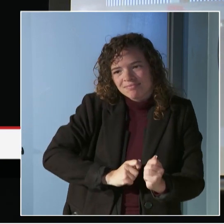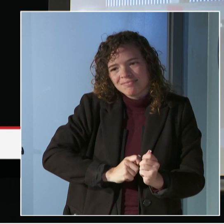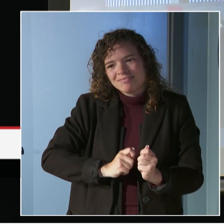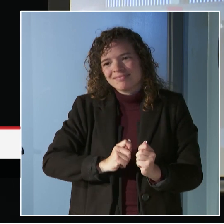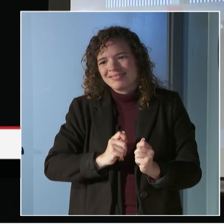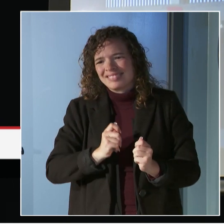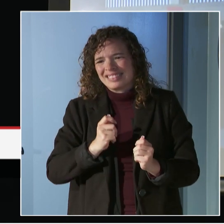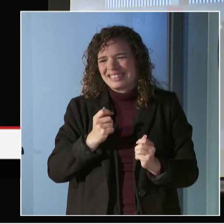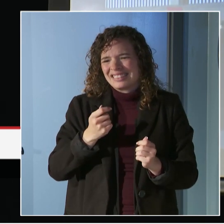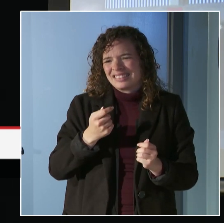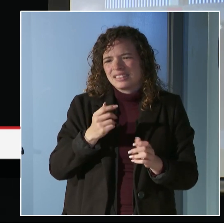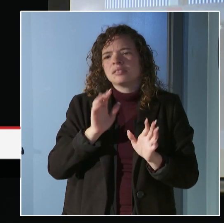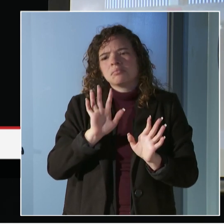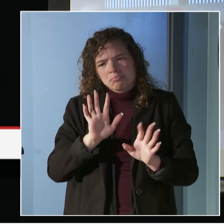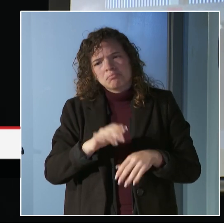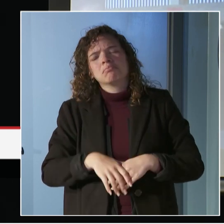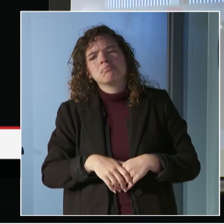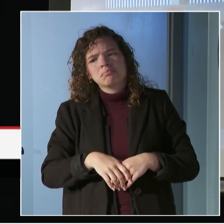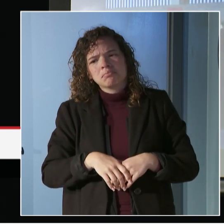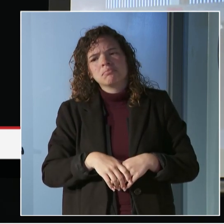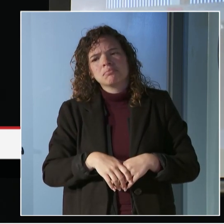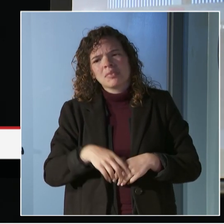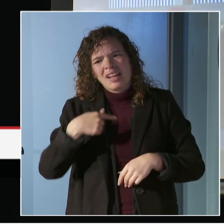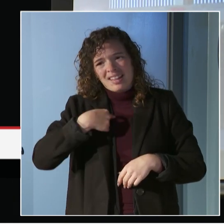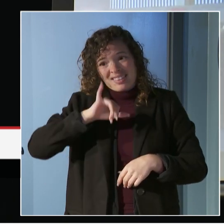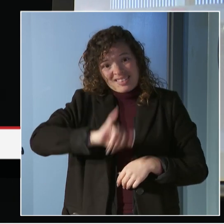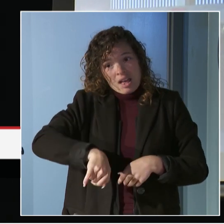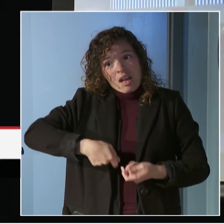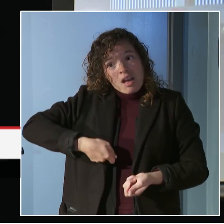but I'm finding that this moment never gets old.